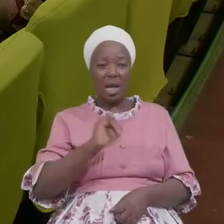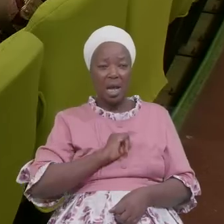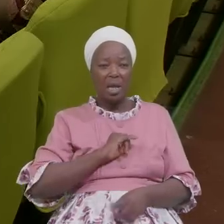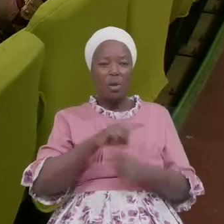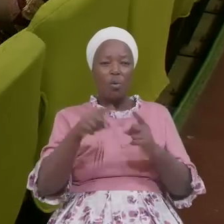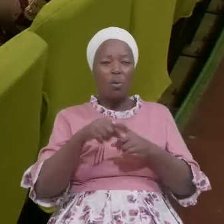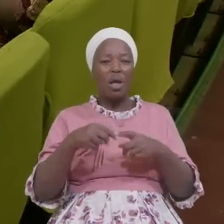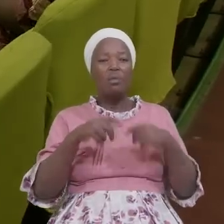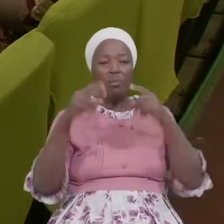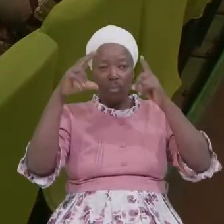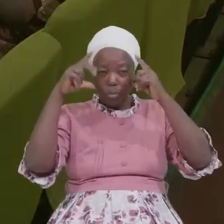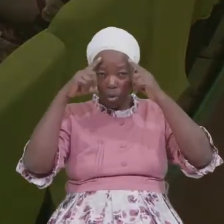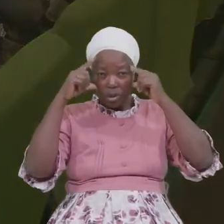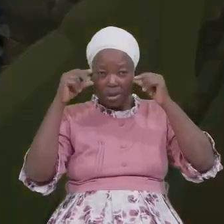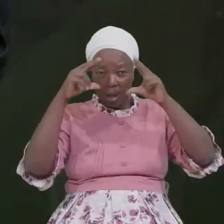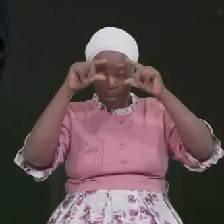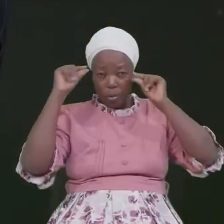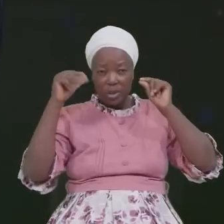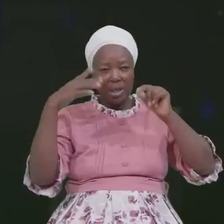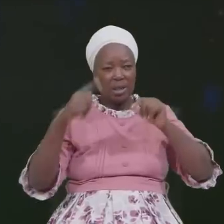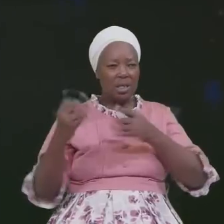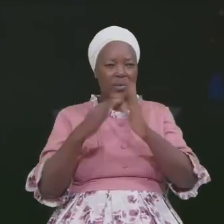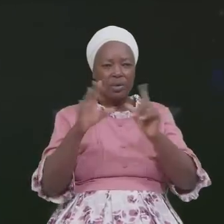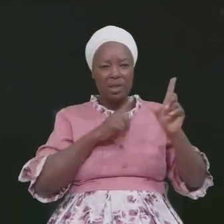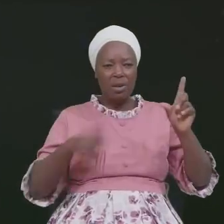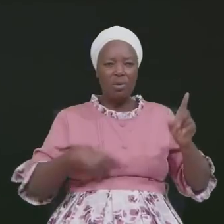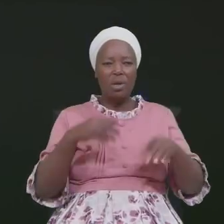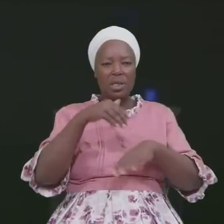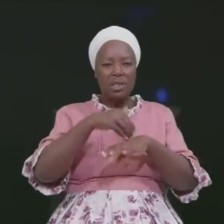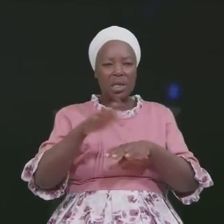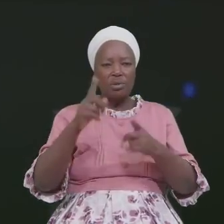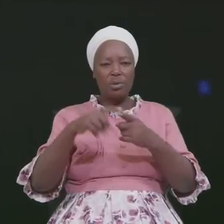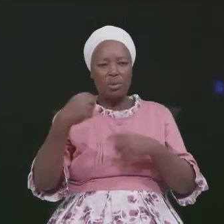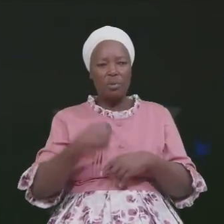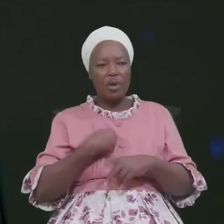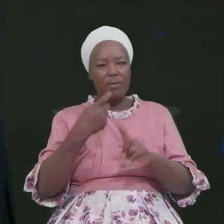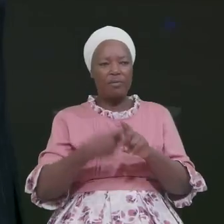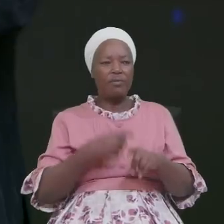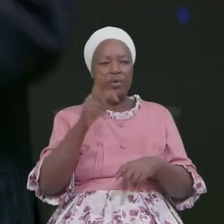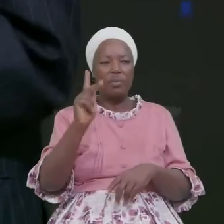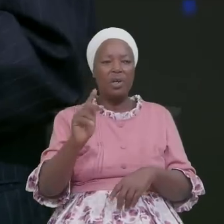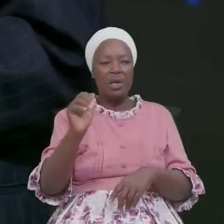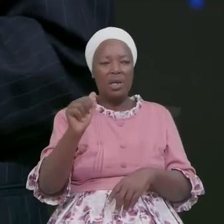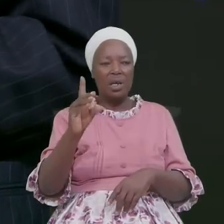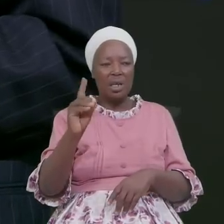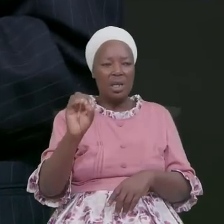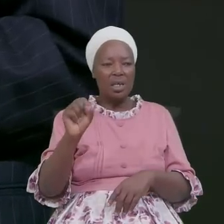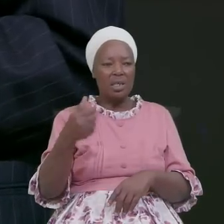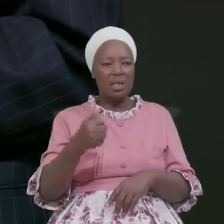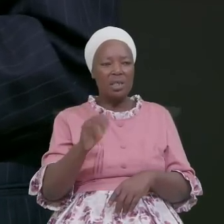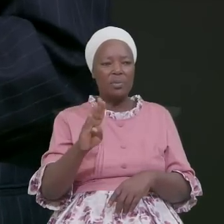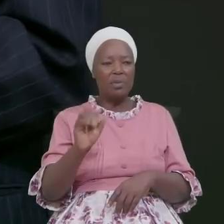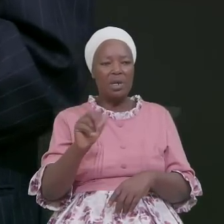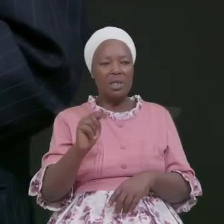the servant of the Lord, sent me from Kadesh Barnea to spy